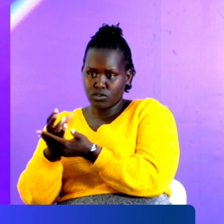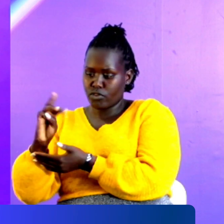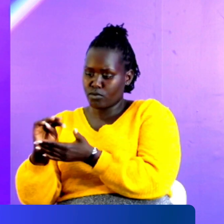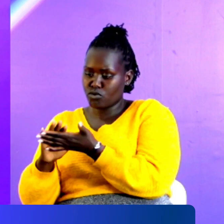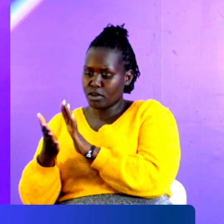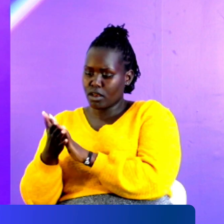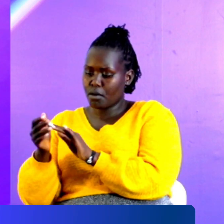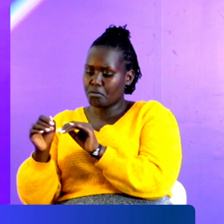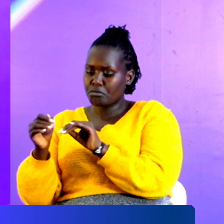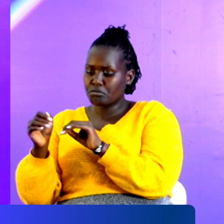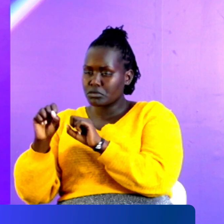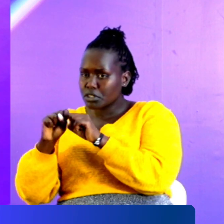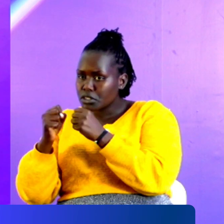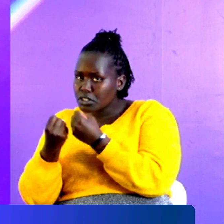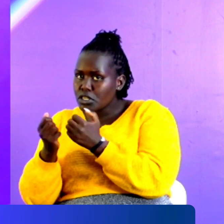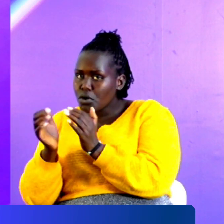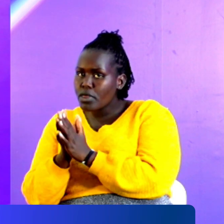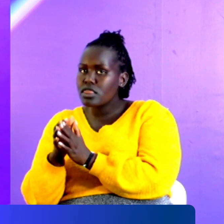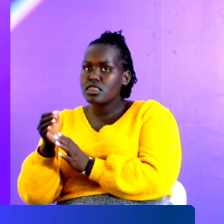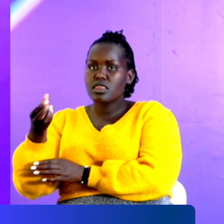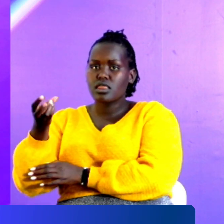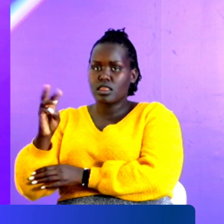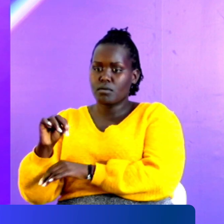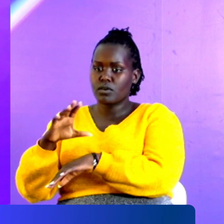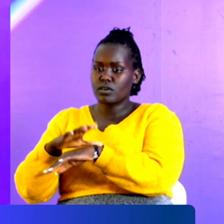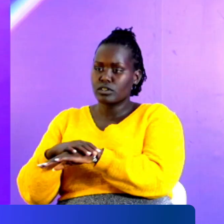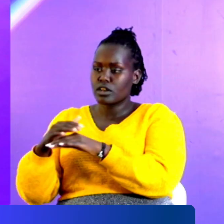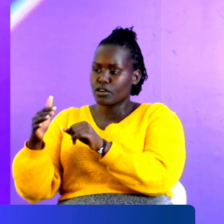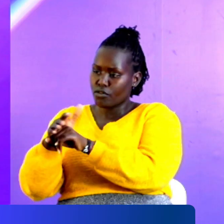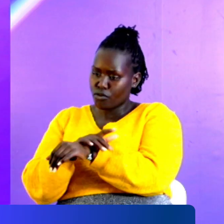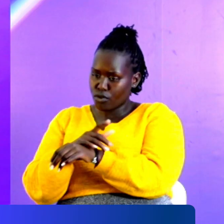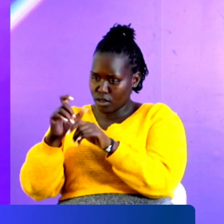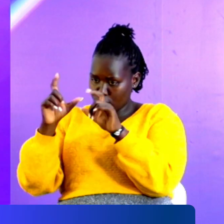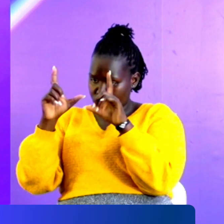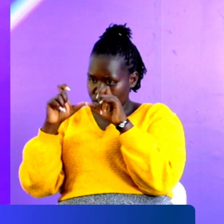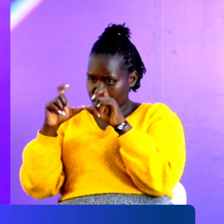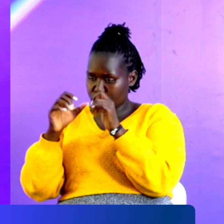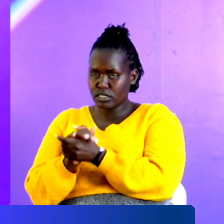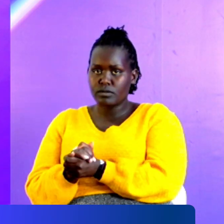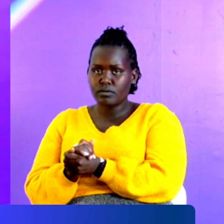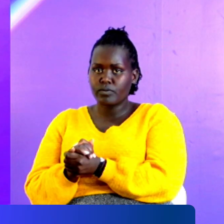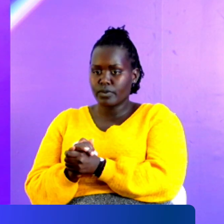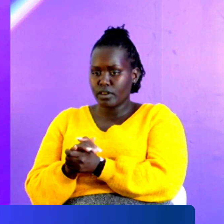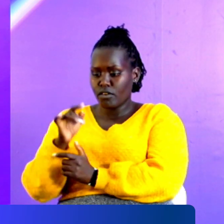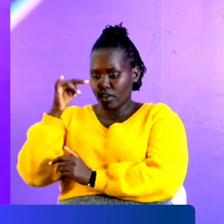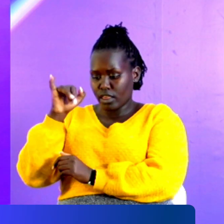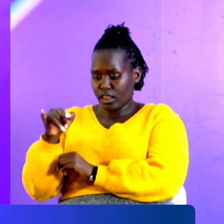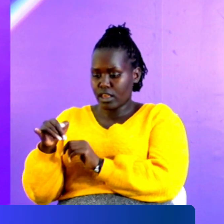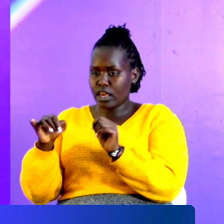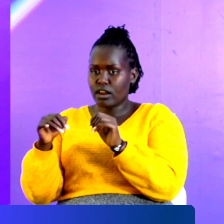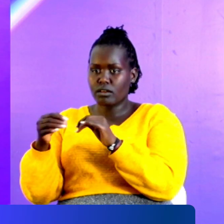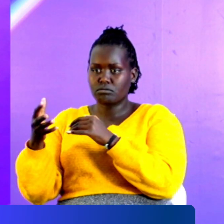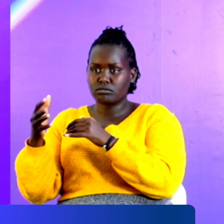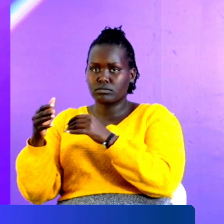All right? And to even take photo pictures, and to just so that they are associated in a way.